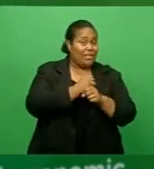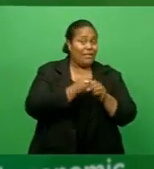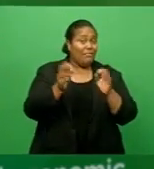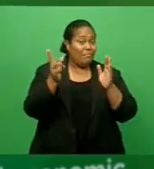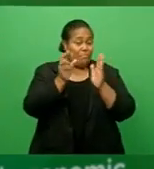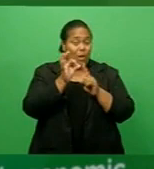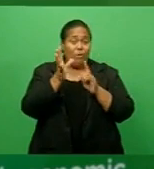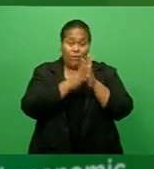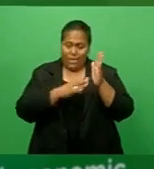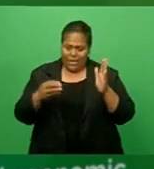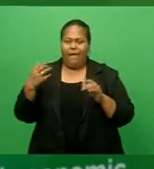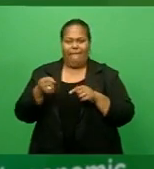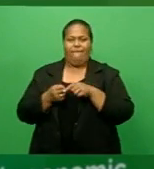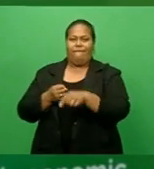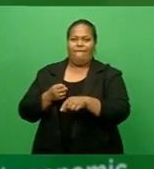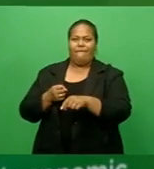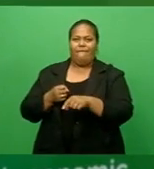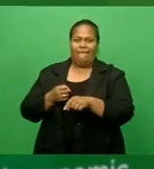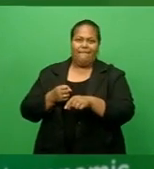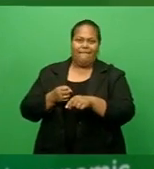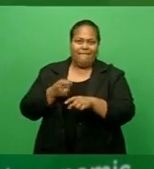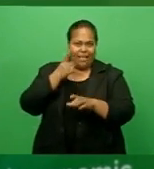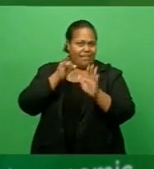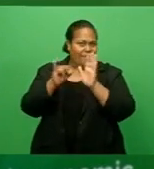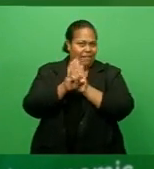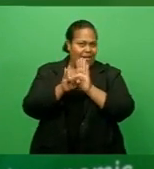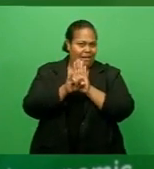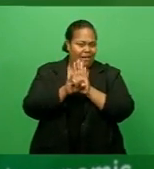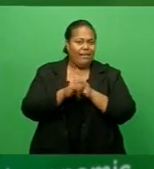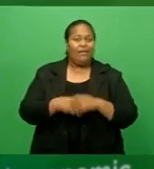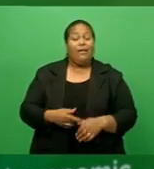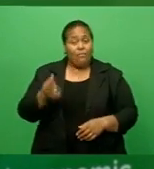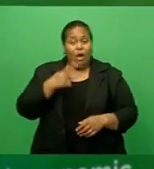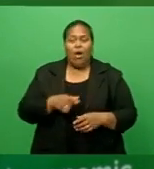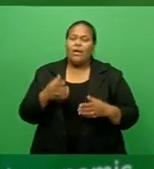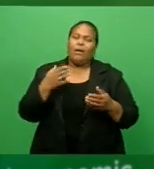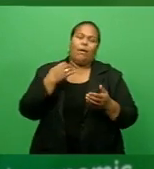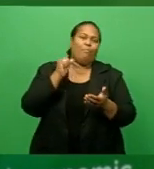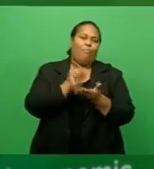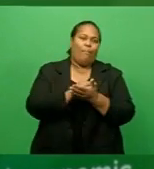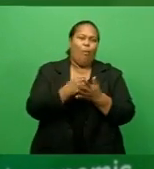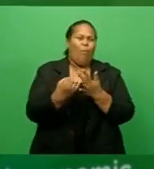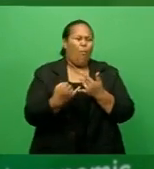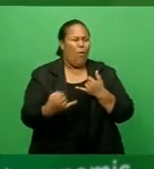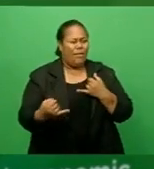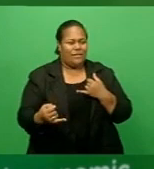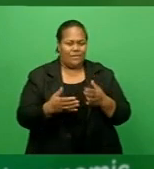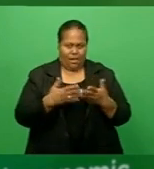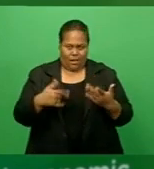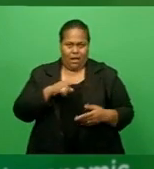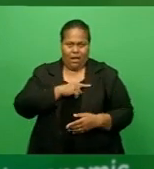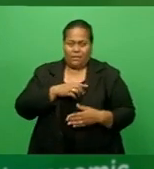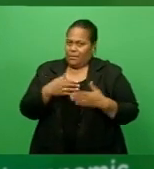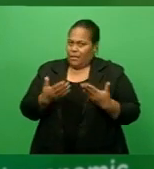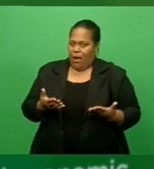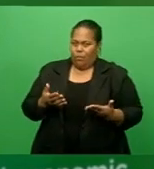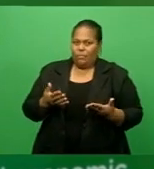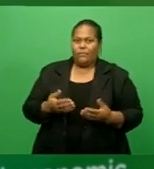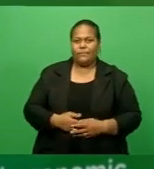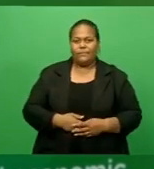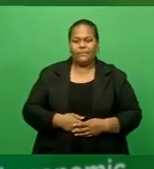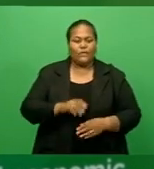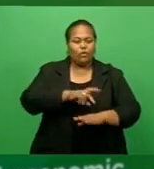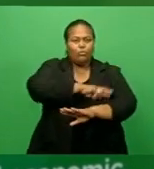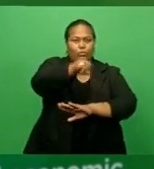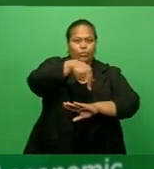of ASF. This poses a significant social, economic and cultural threat to the